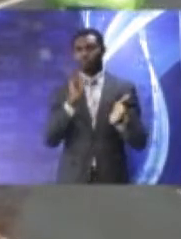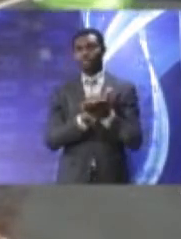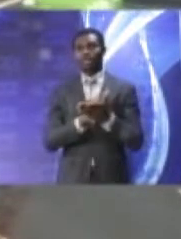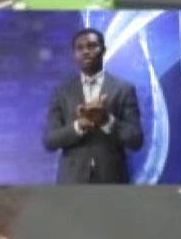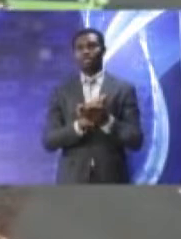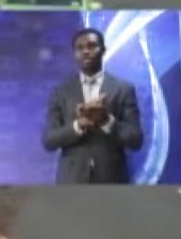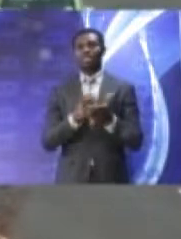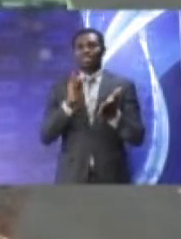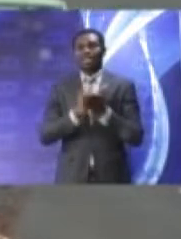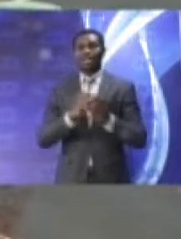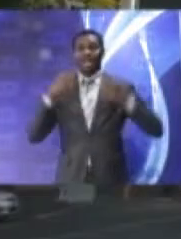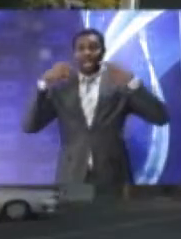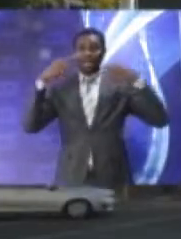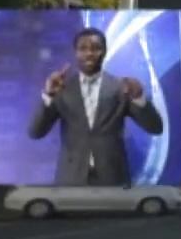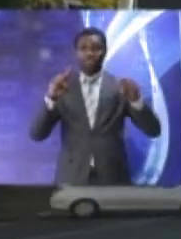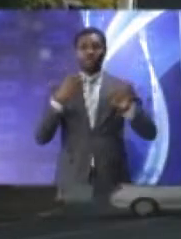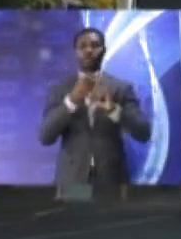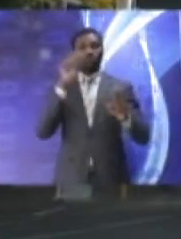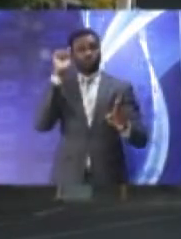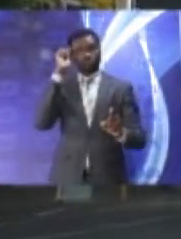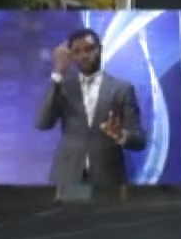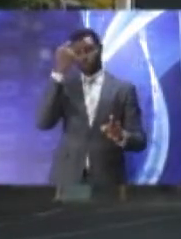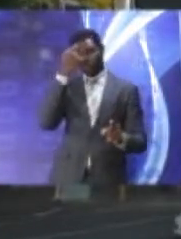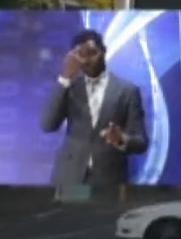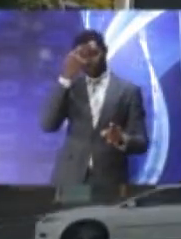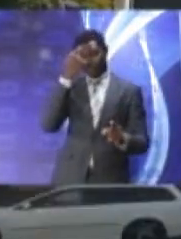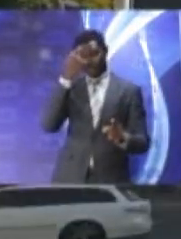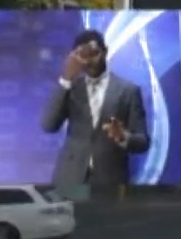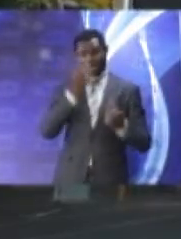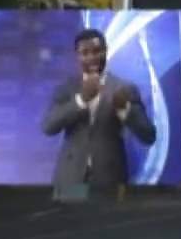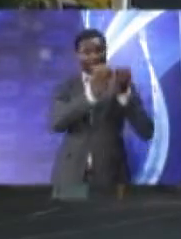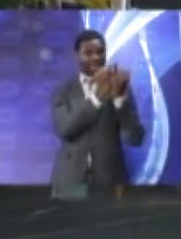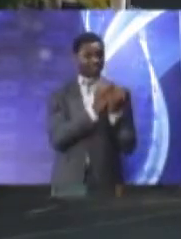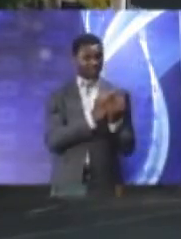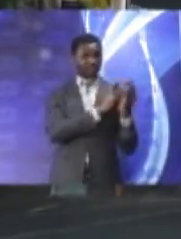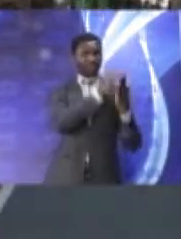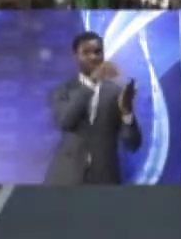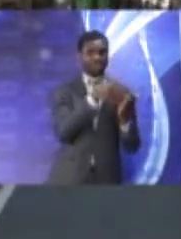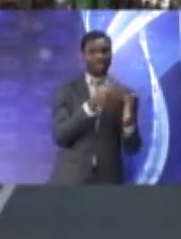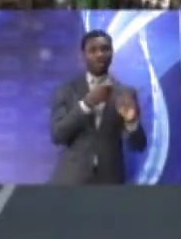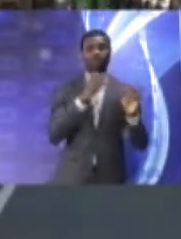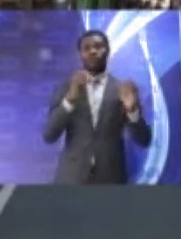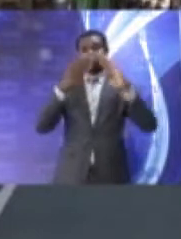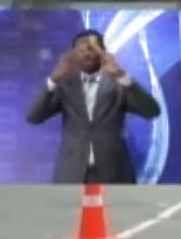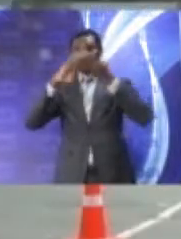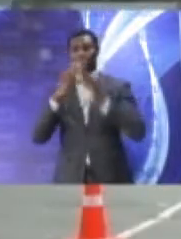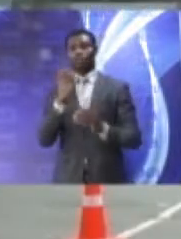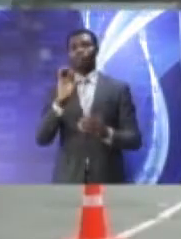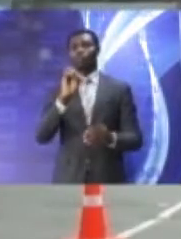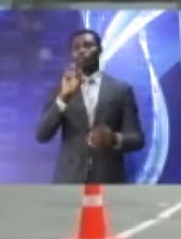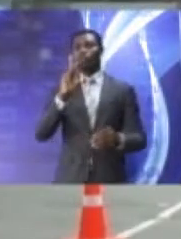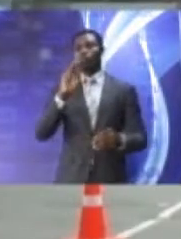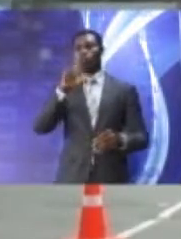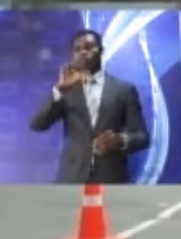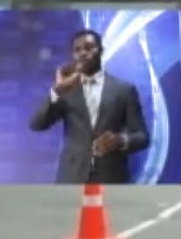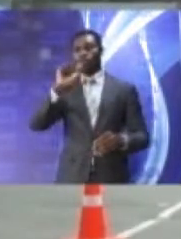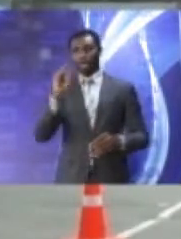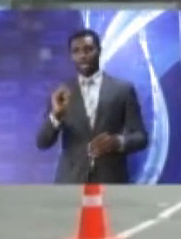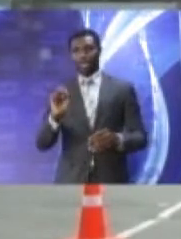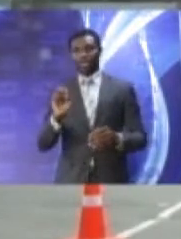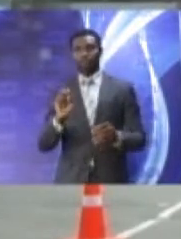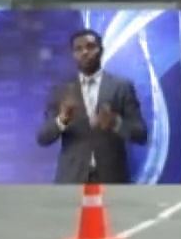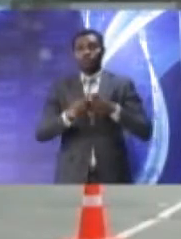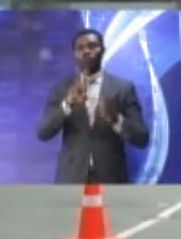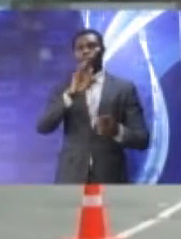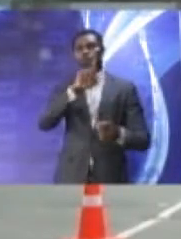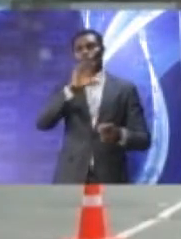early from government quarantine and permitted to drive from the city of Auckland to the capital Wellington before being